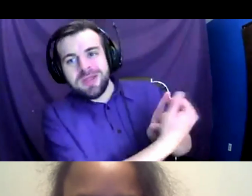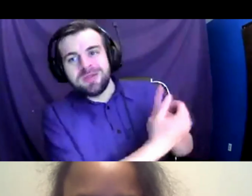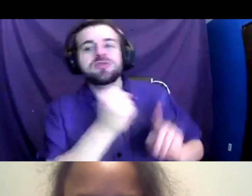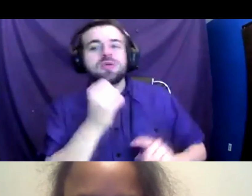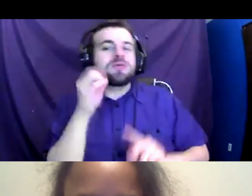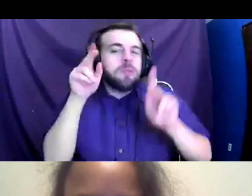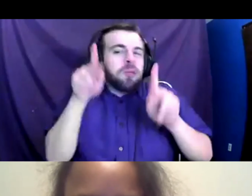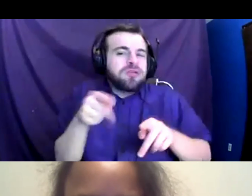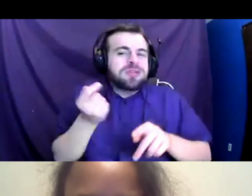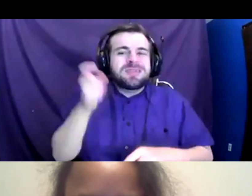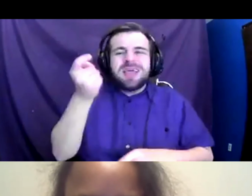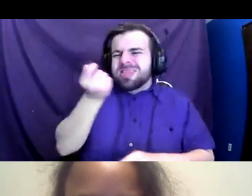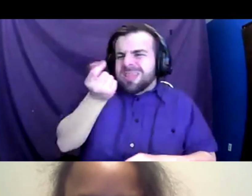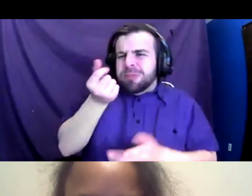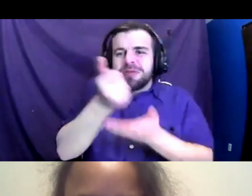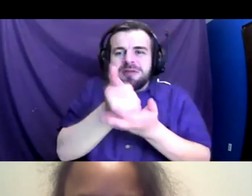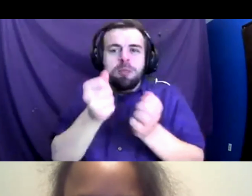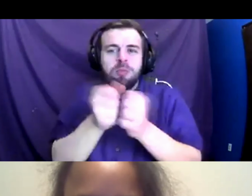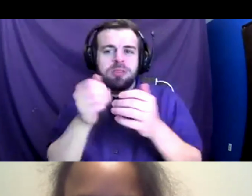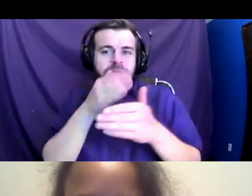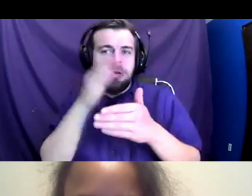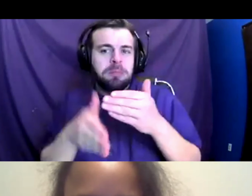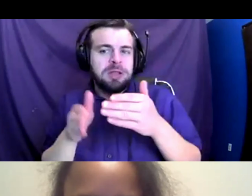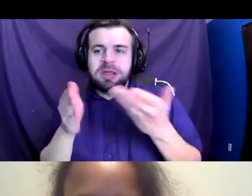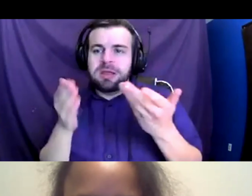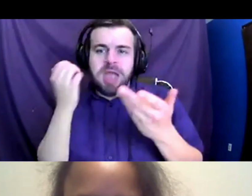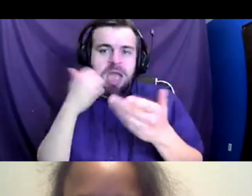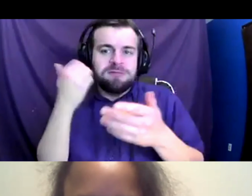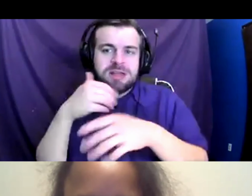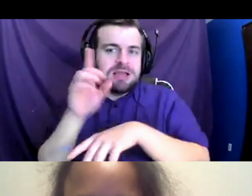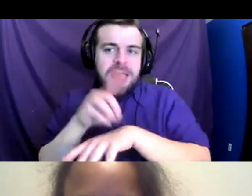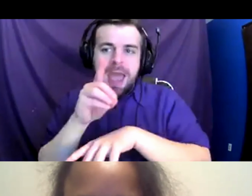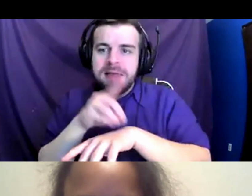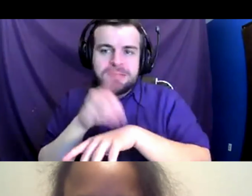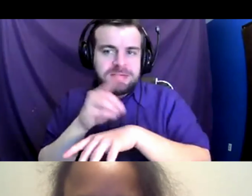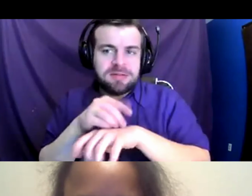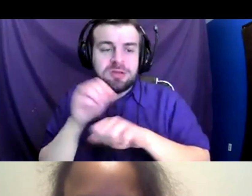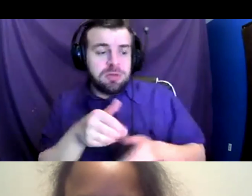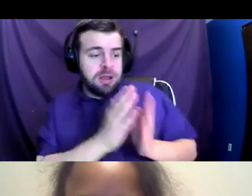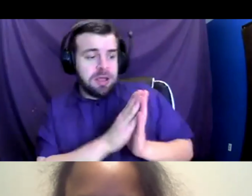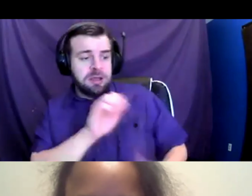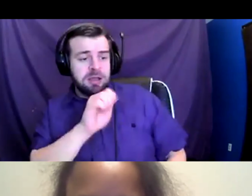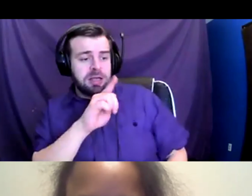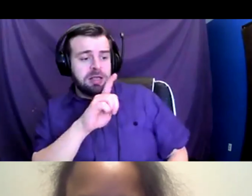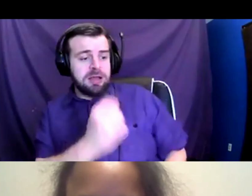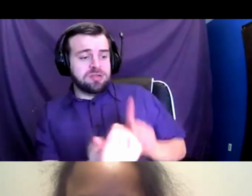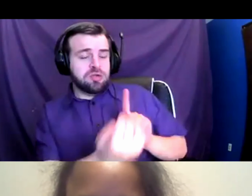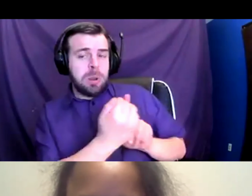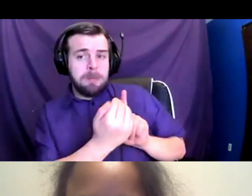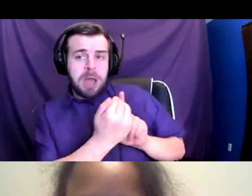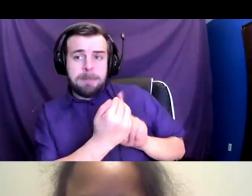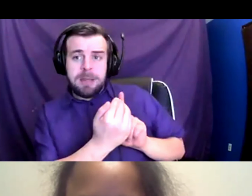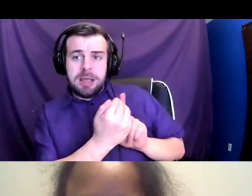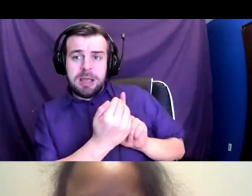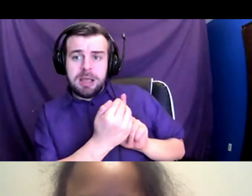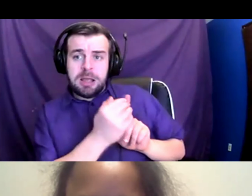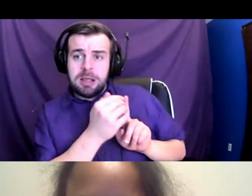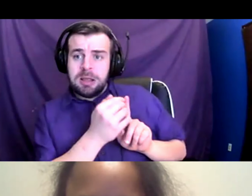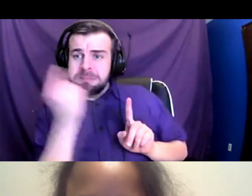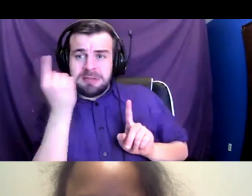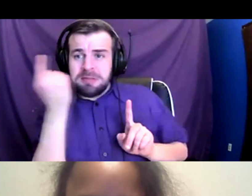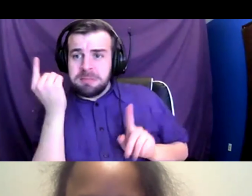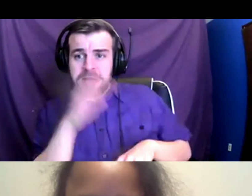completing tasks, right, you could have Alexa remind you to do something in a particular day. You know, we were just talking about your med minder, so that's a